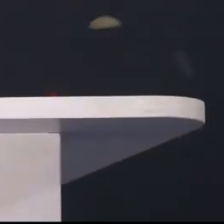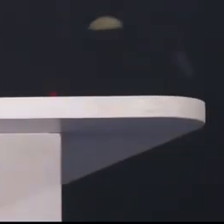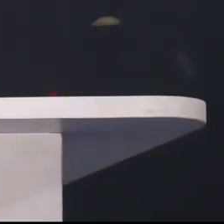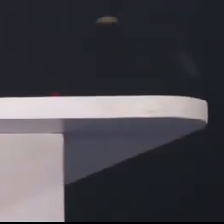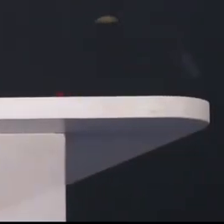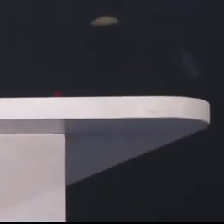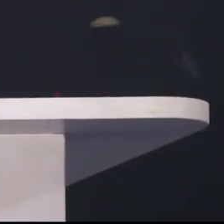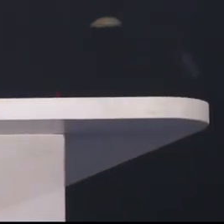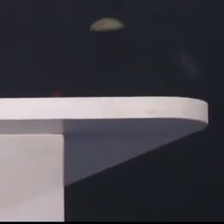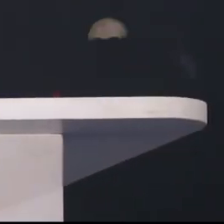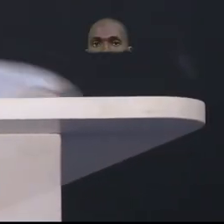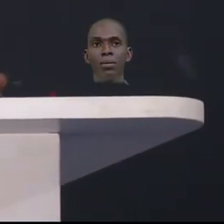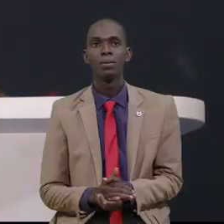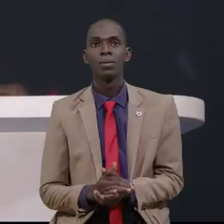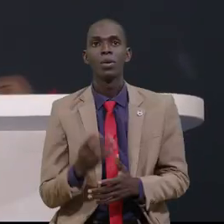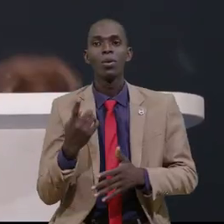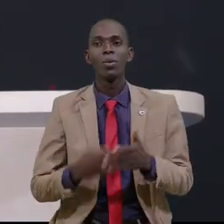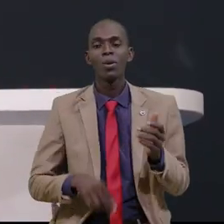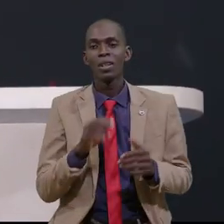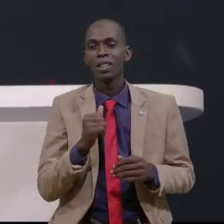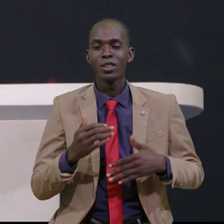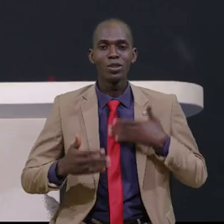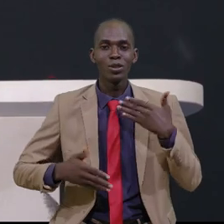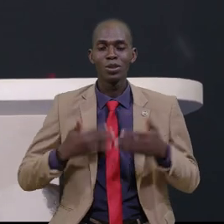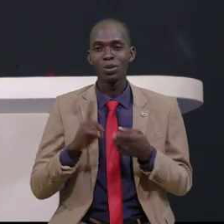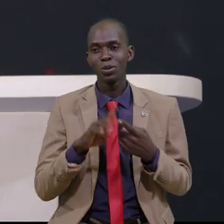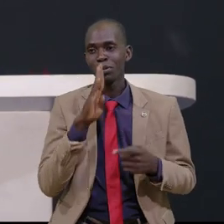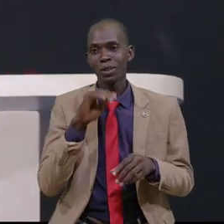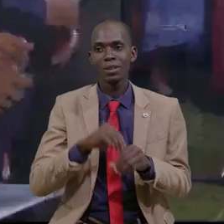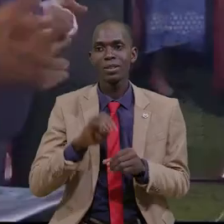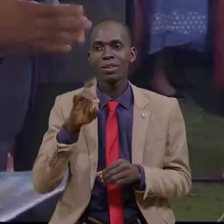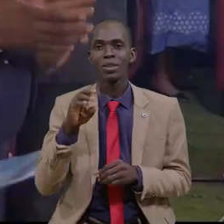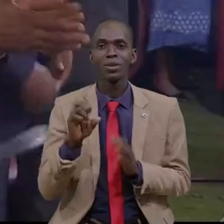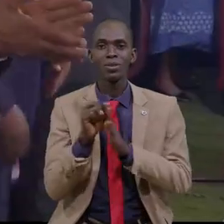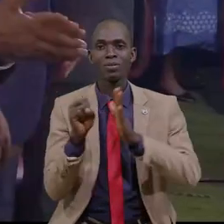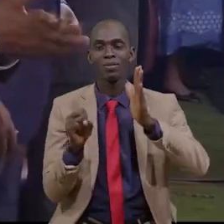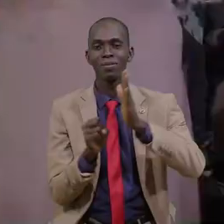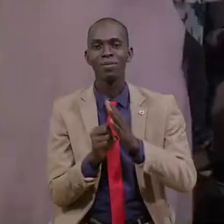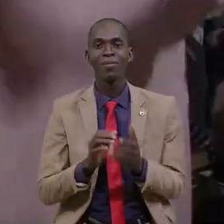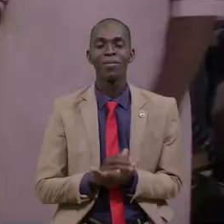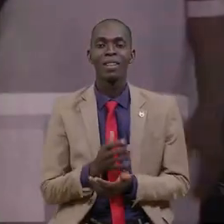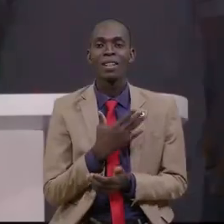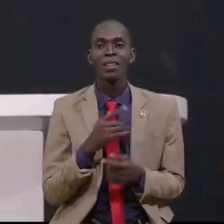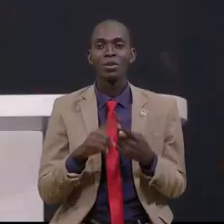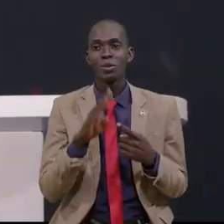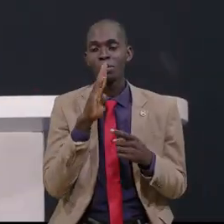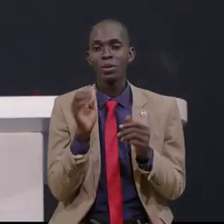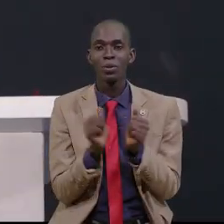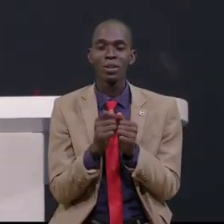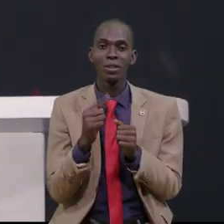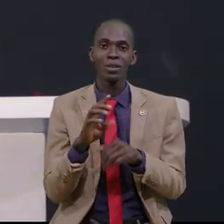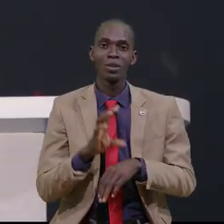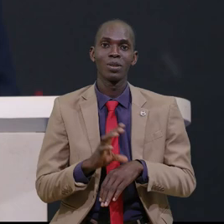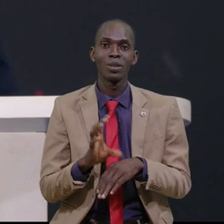What a joy to be in Edo State and to be with the church in